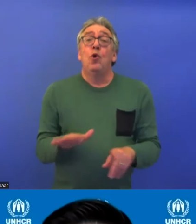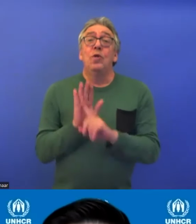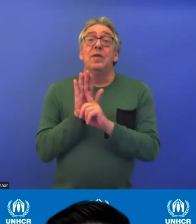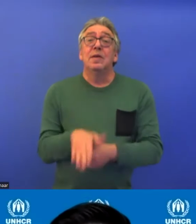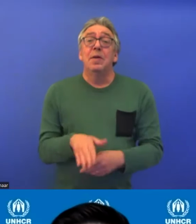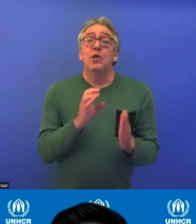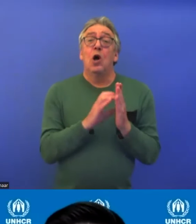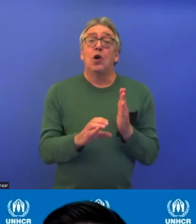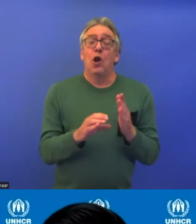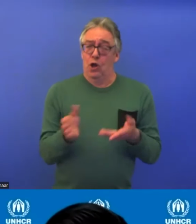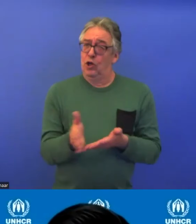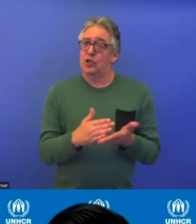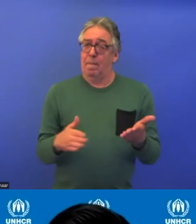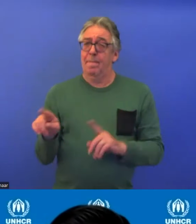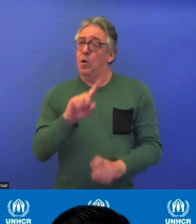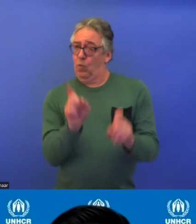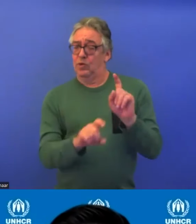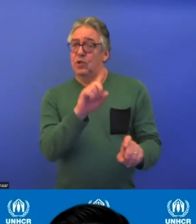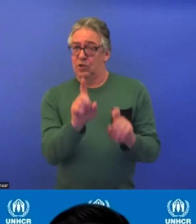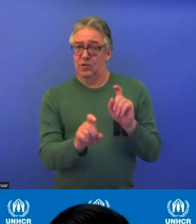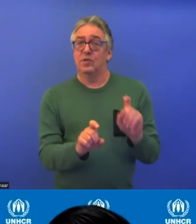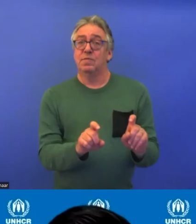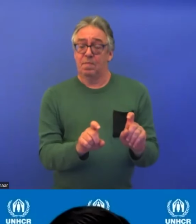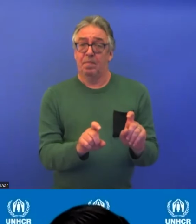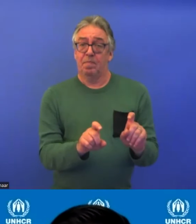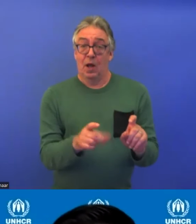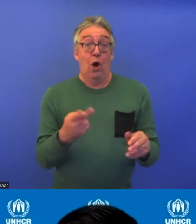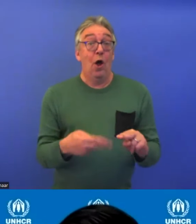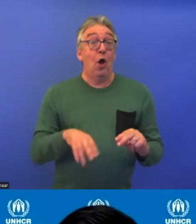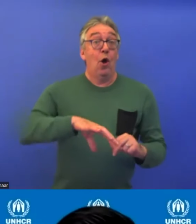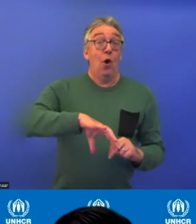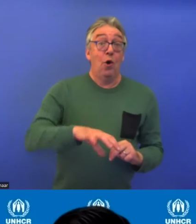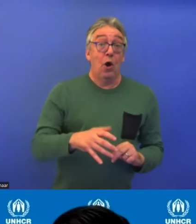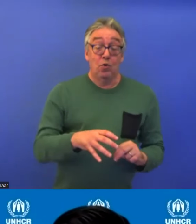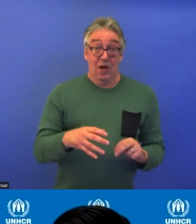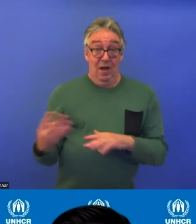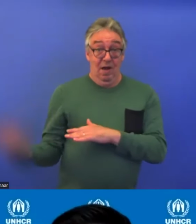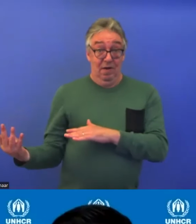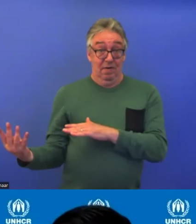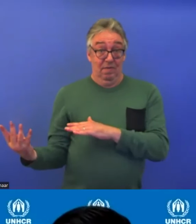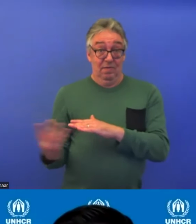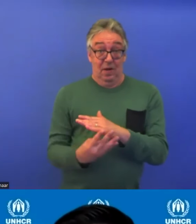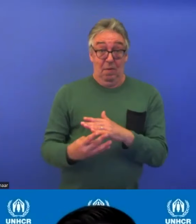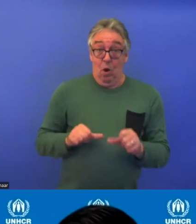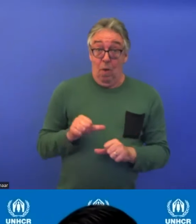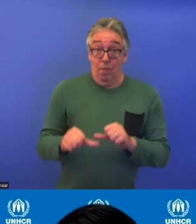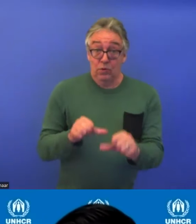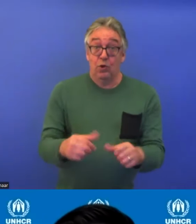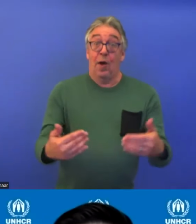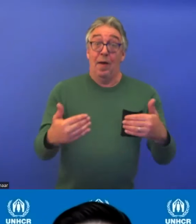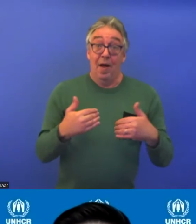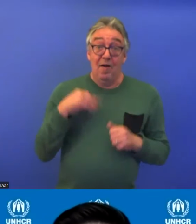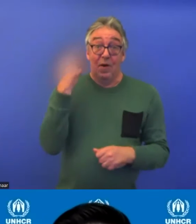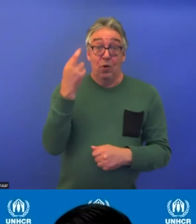put there were, do the national asylum procedures ensure reasonable accommodations and adjustments to ensure